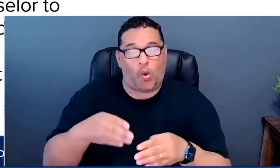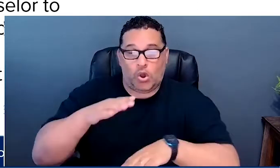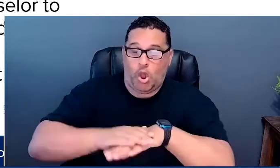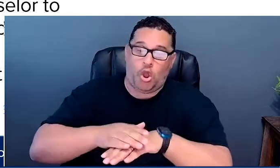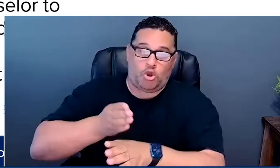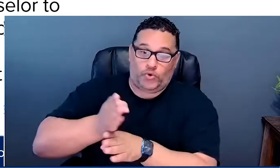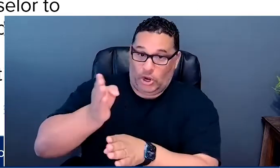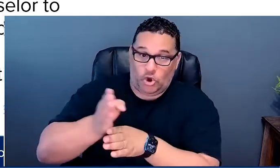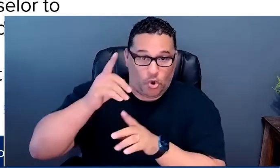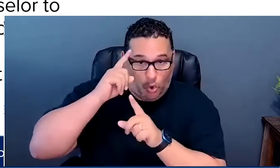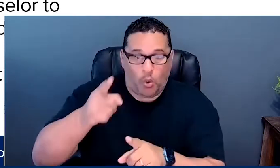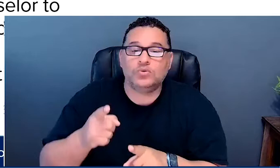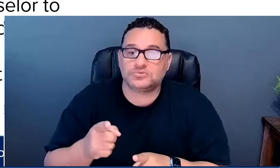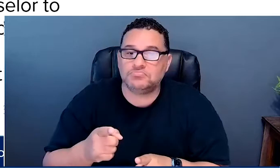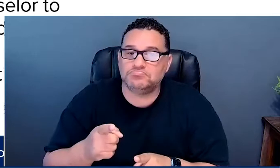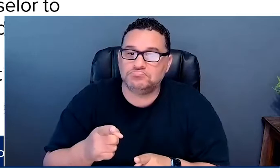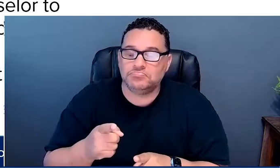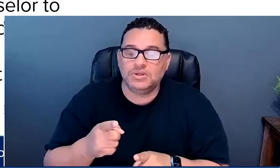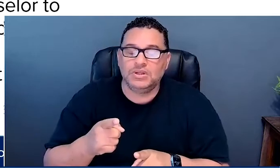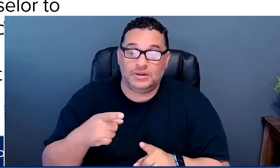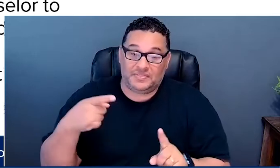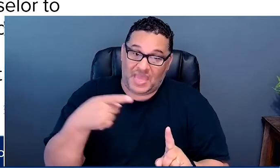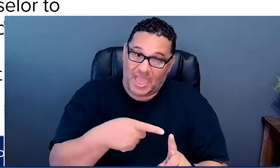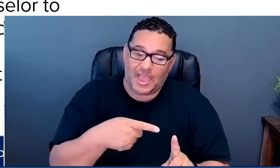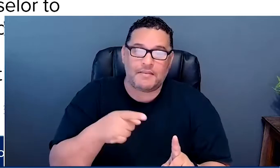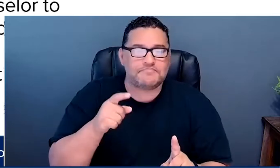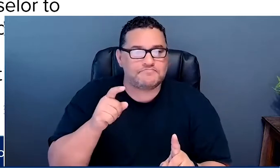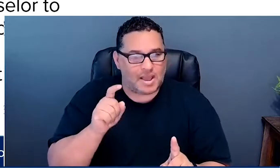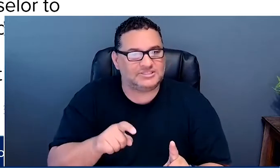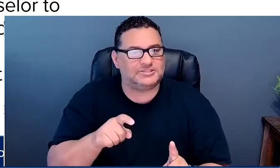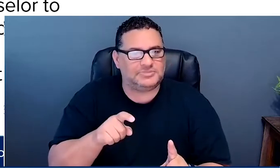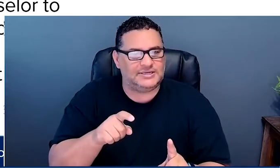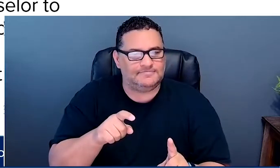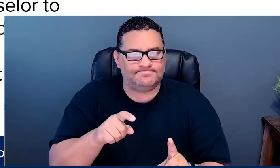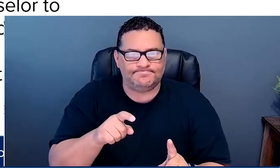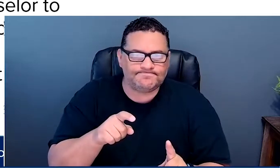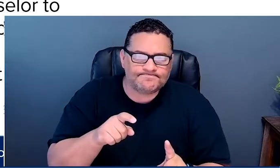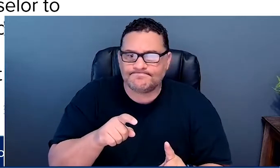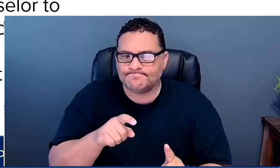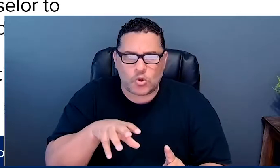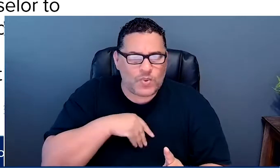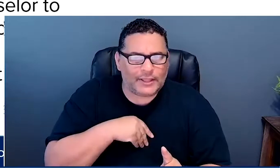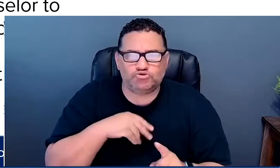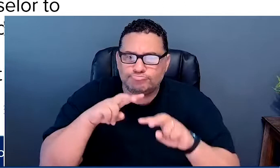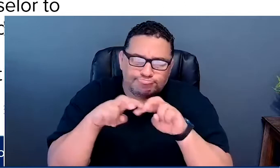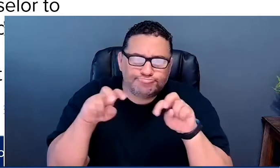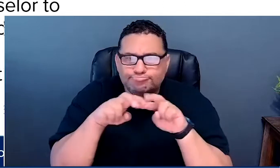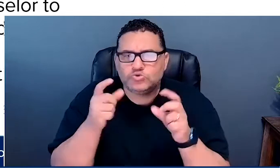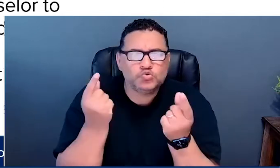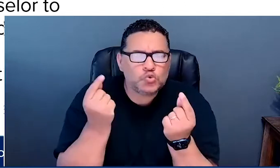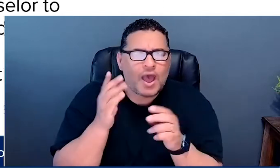So they have to be willing to be looking at, well, what do I want to do as a career after high